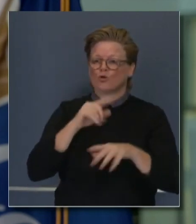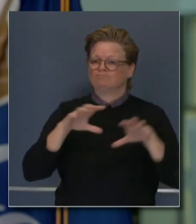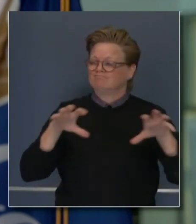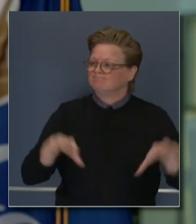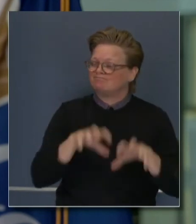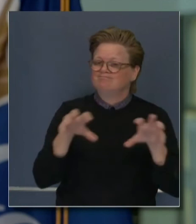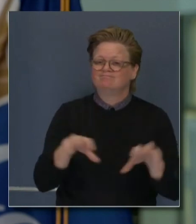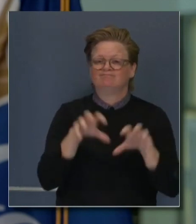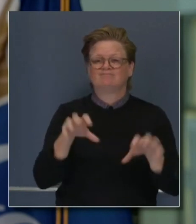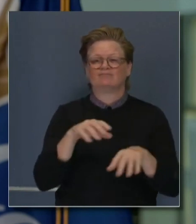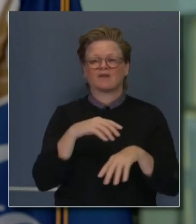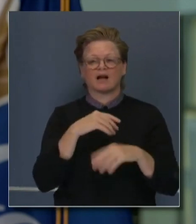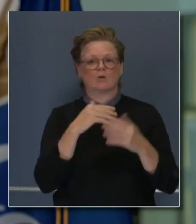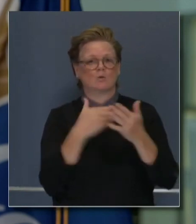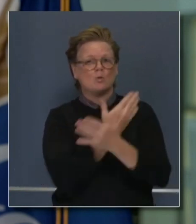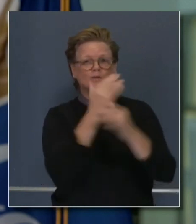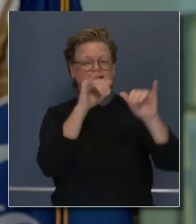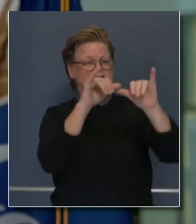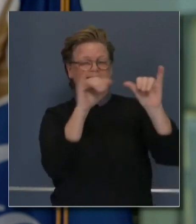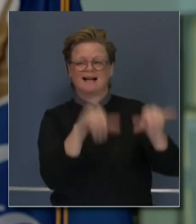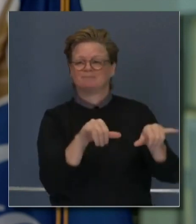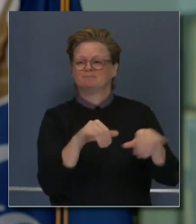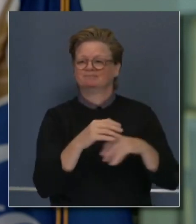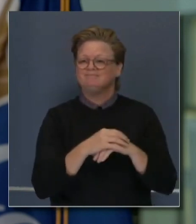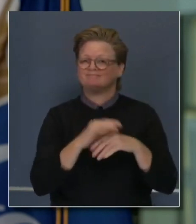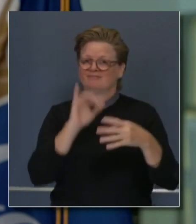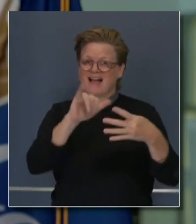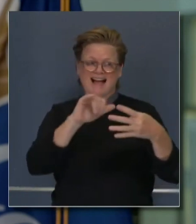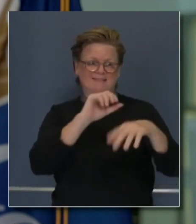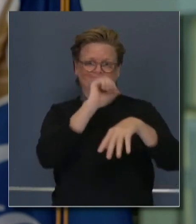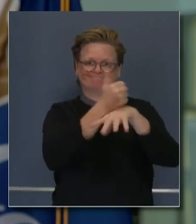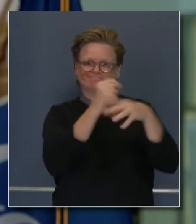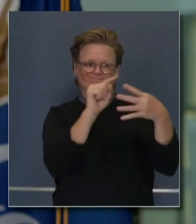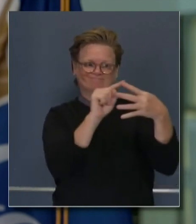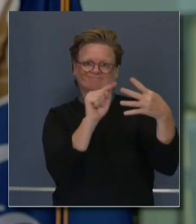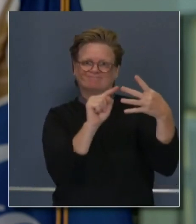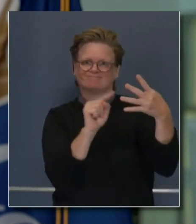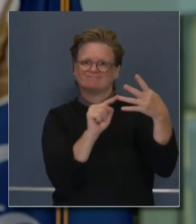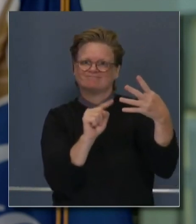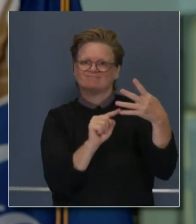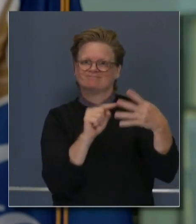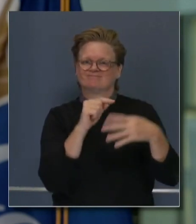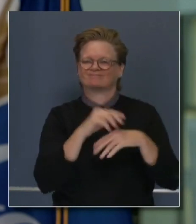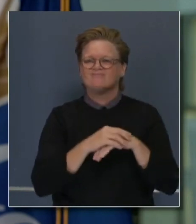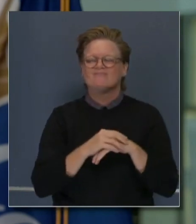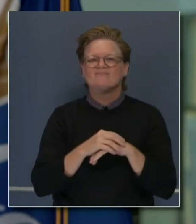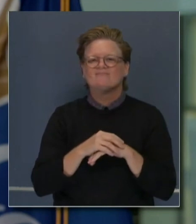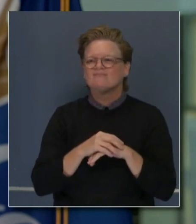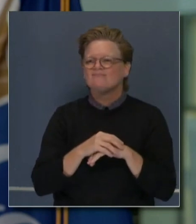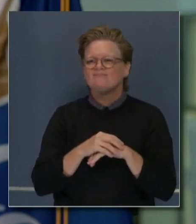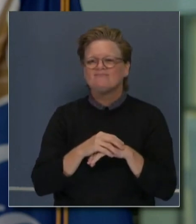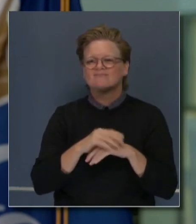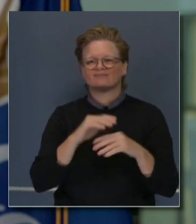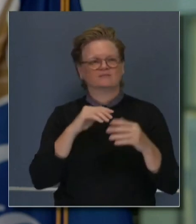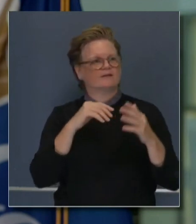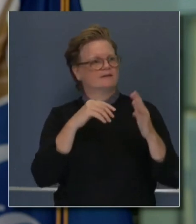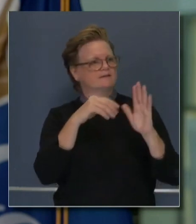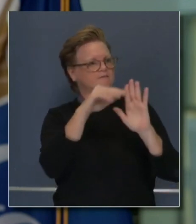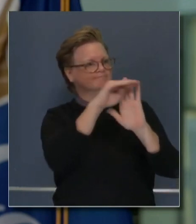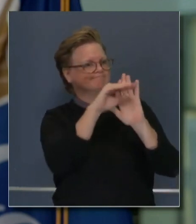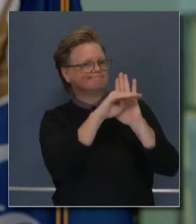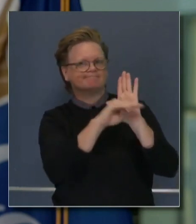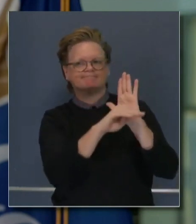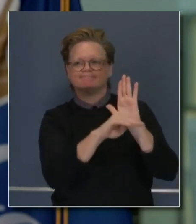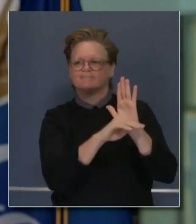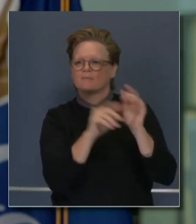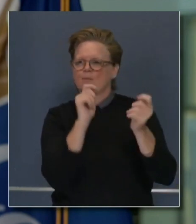today, these 4 tiers, 4 colors, the 21-day buffers between moving into respective tiers,